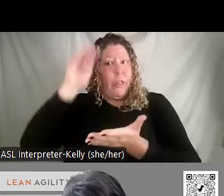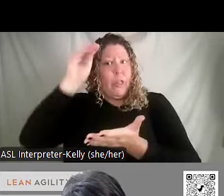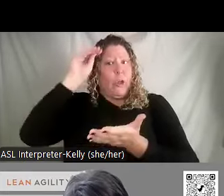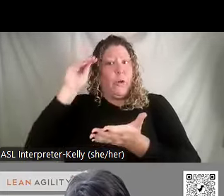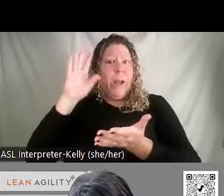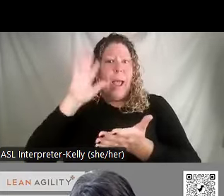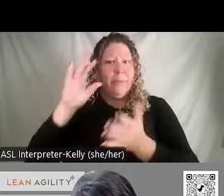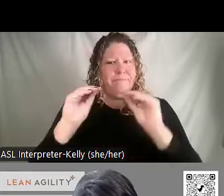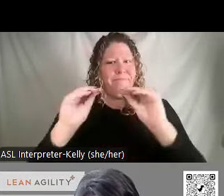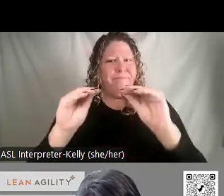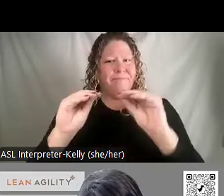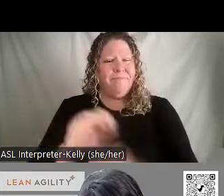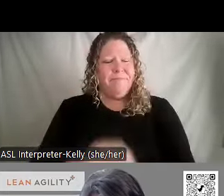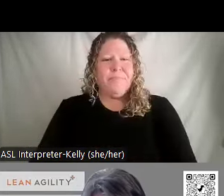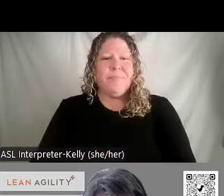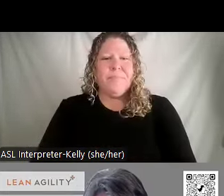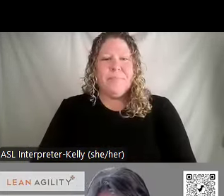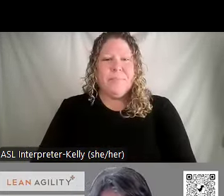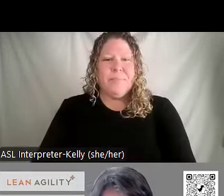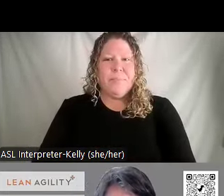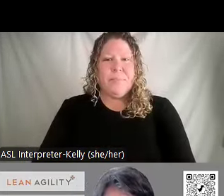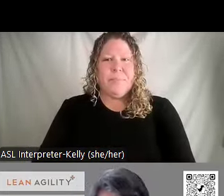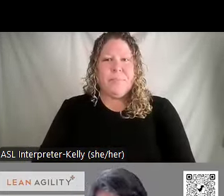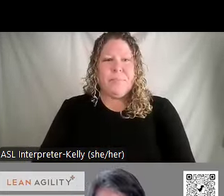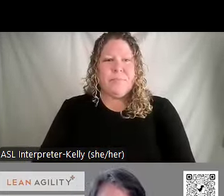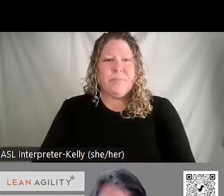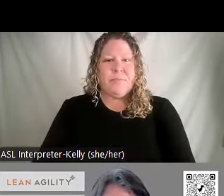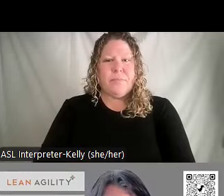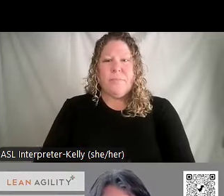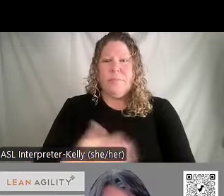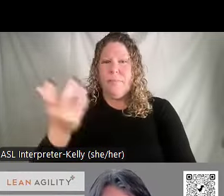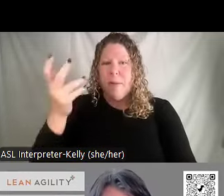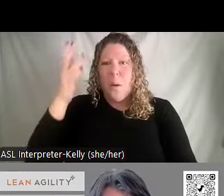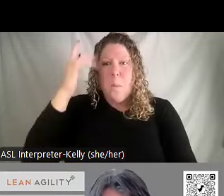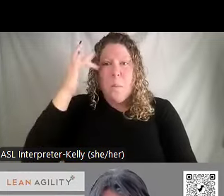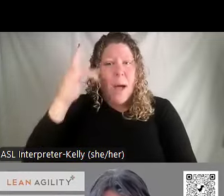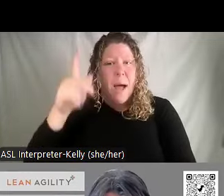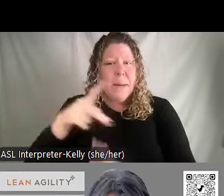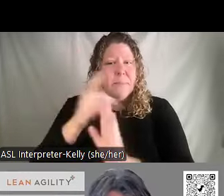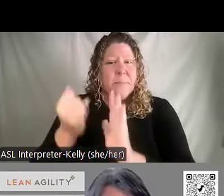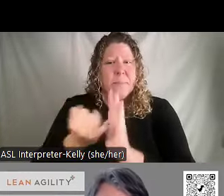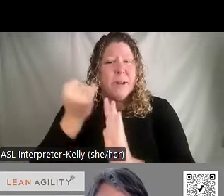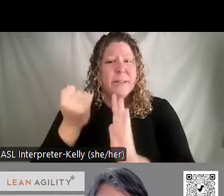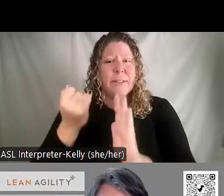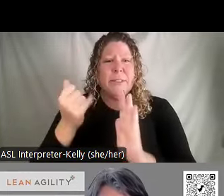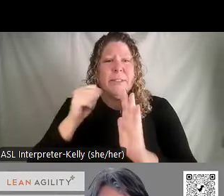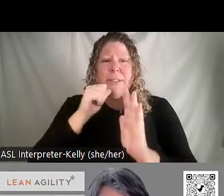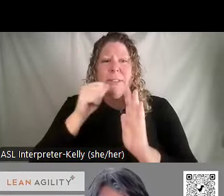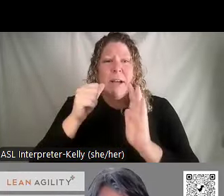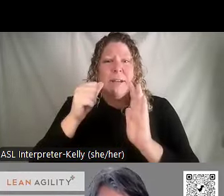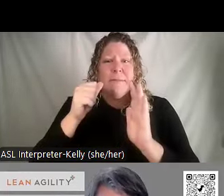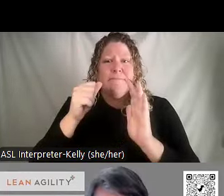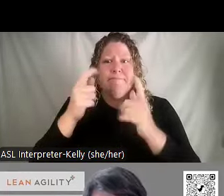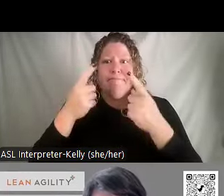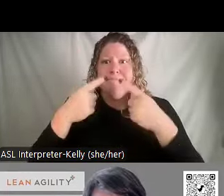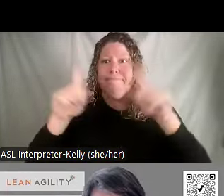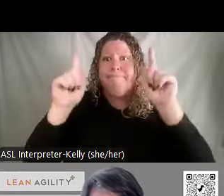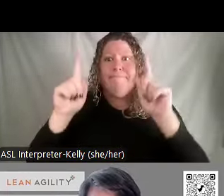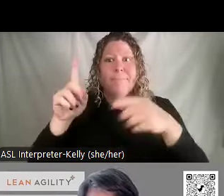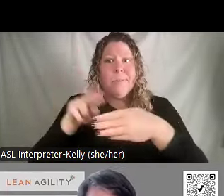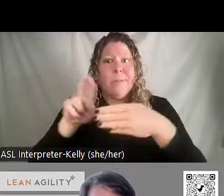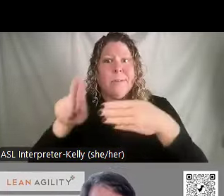in our short time together. So let's take a look. Why do these projects not achieve these great ideas not achieve the kind of results they